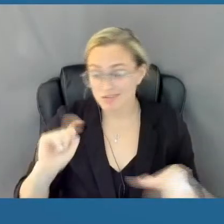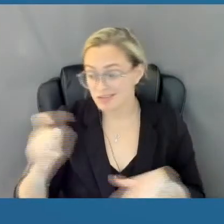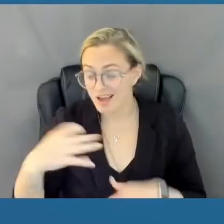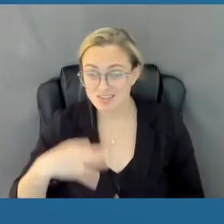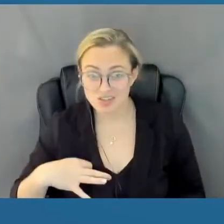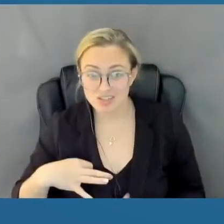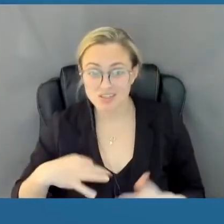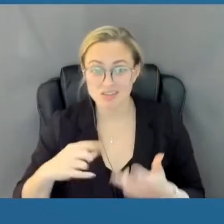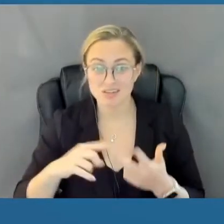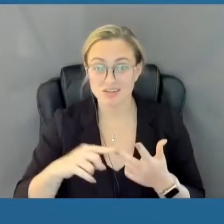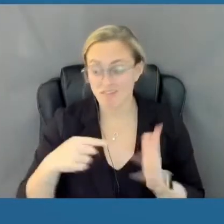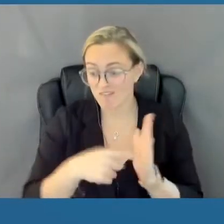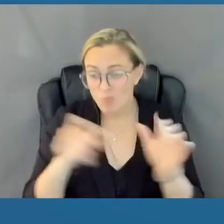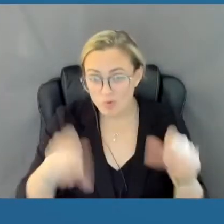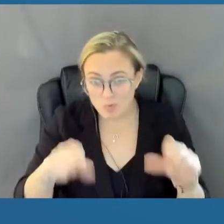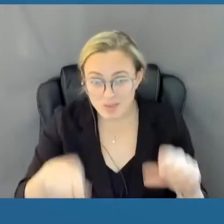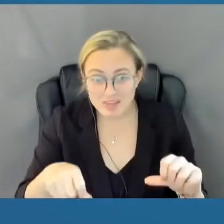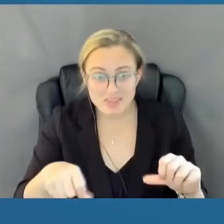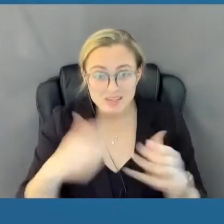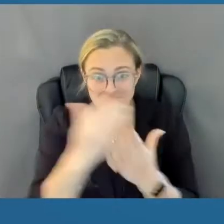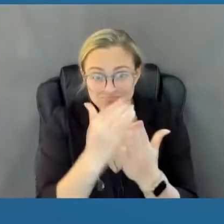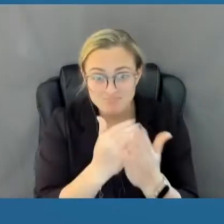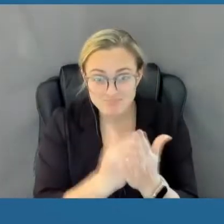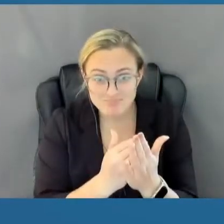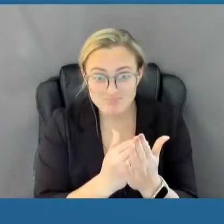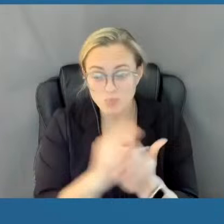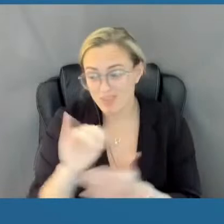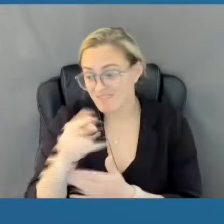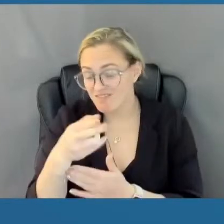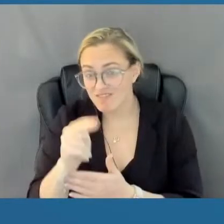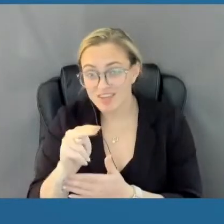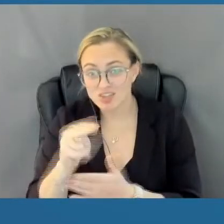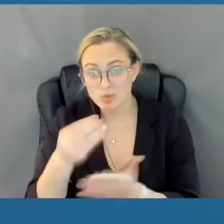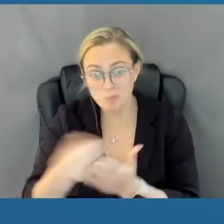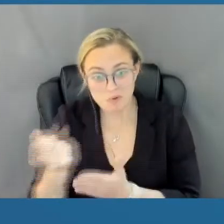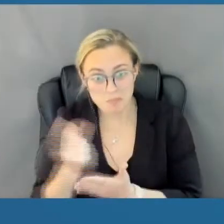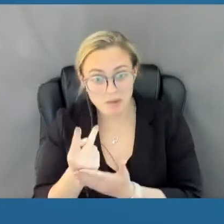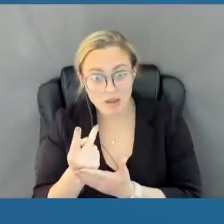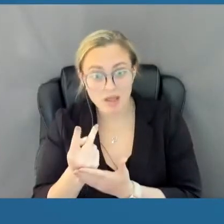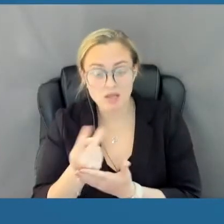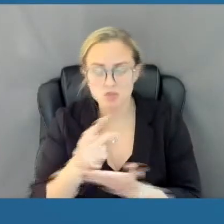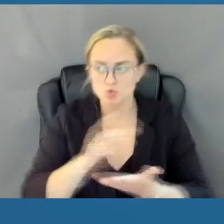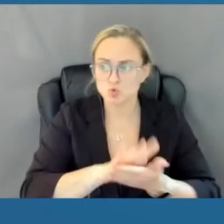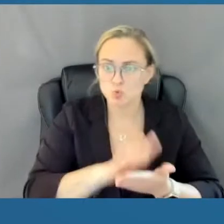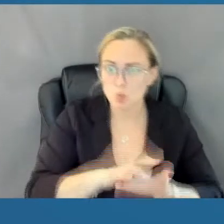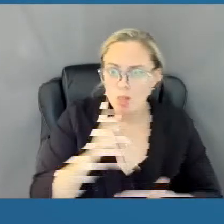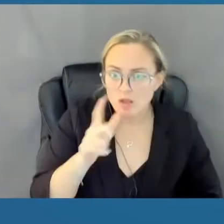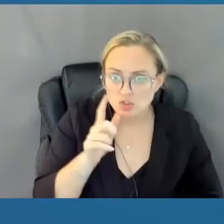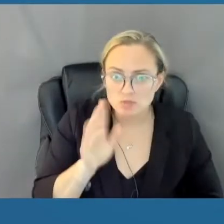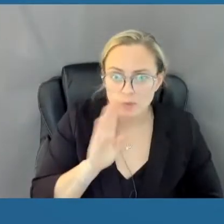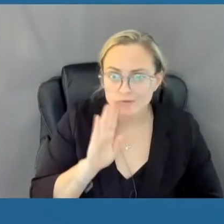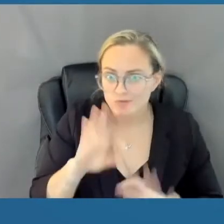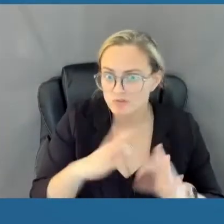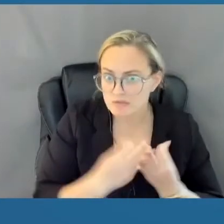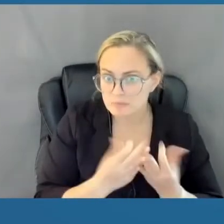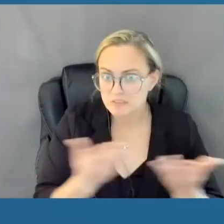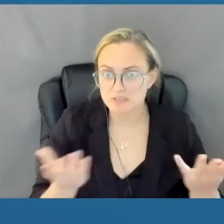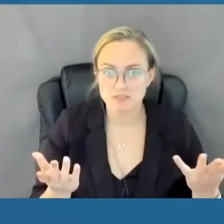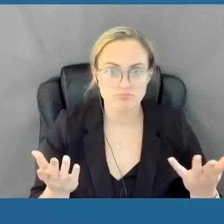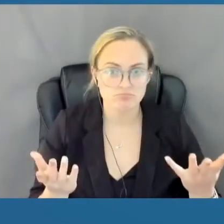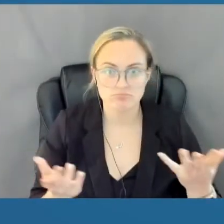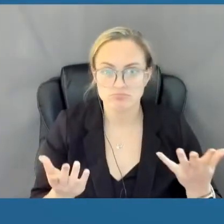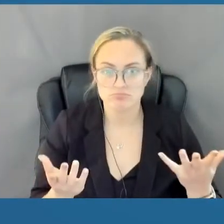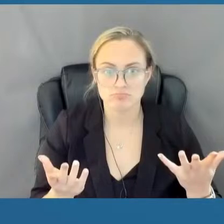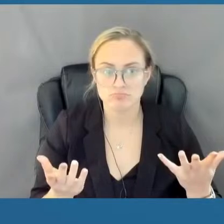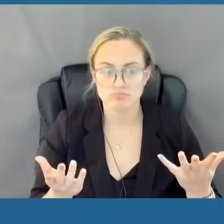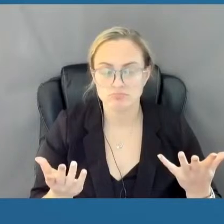entire affordability agenda with the inflation rebate, covering school lunches and breakfasts for families.